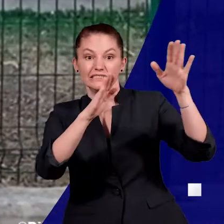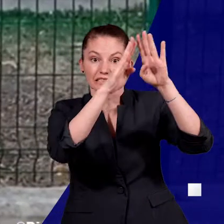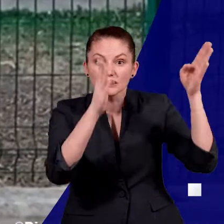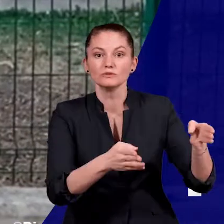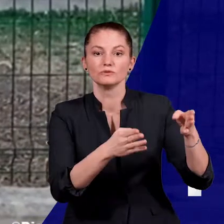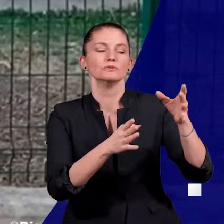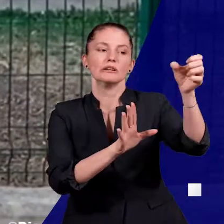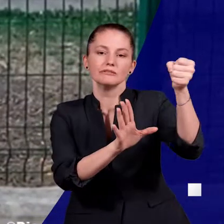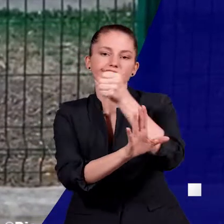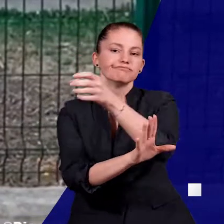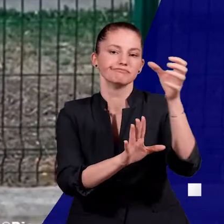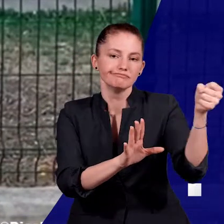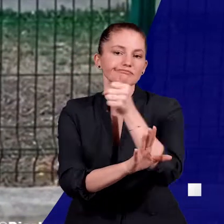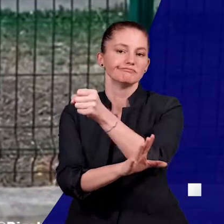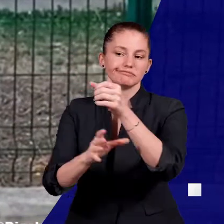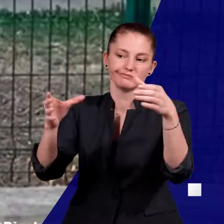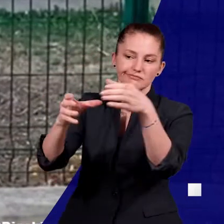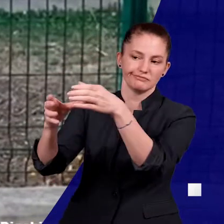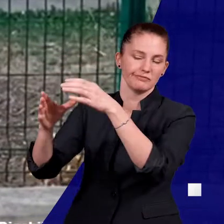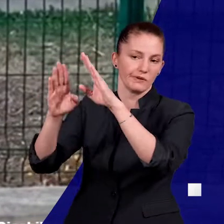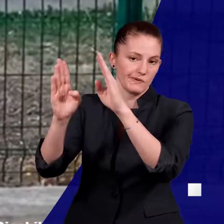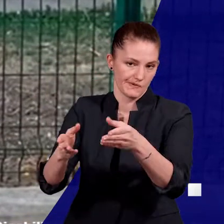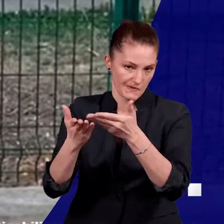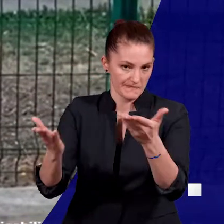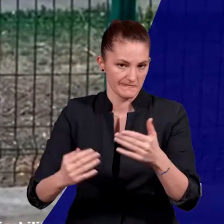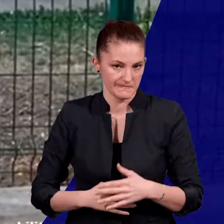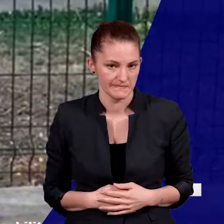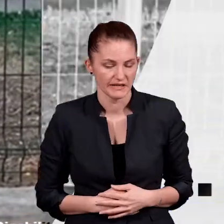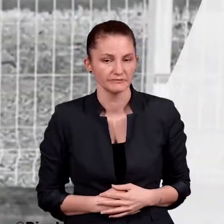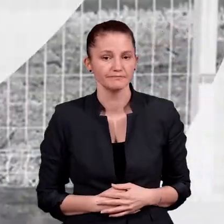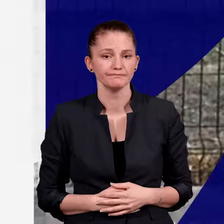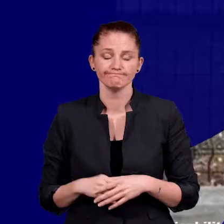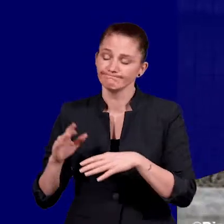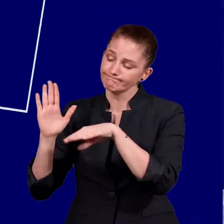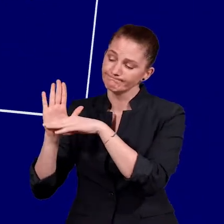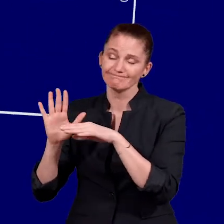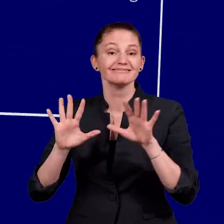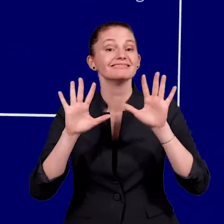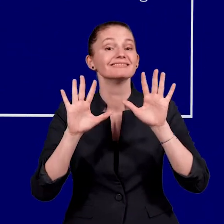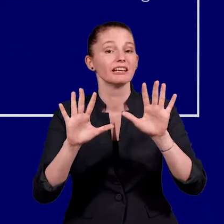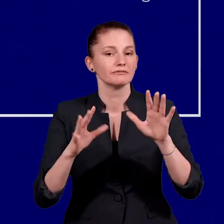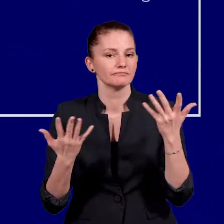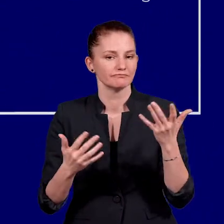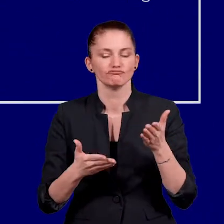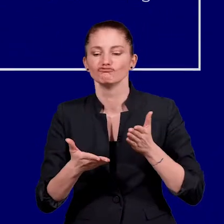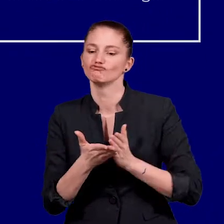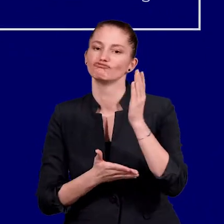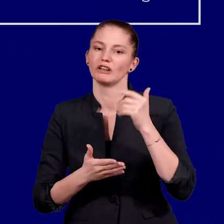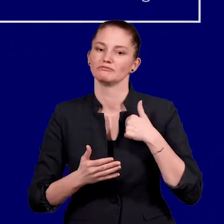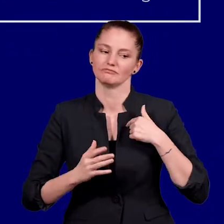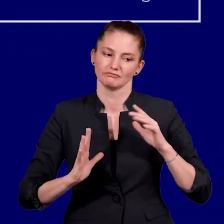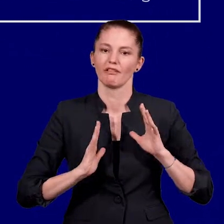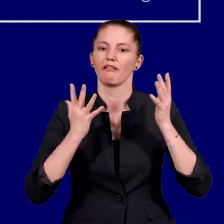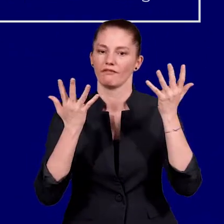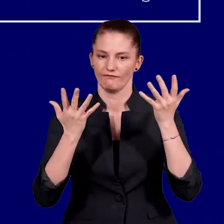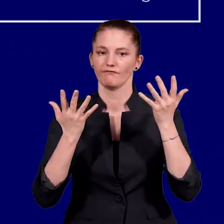large institutions were moved into group homes. Article 10. Right to